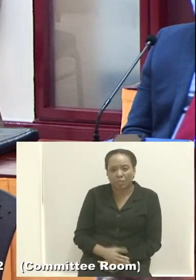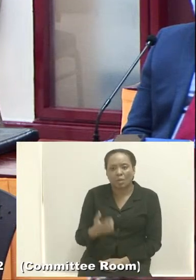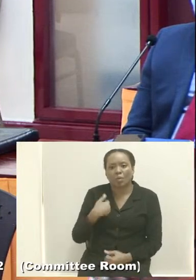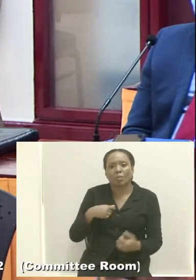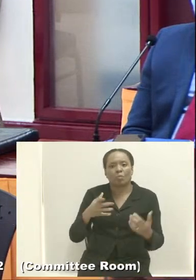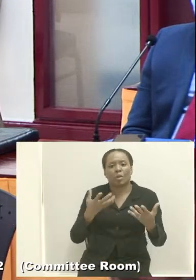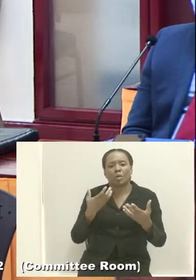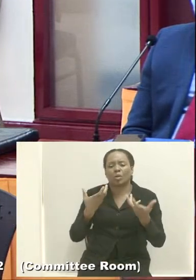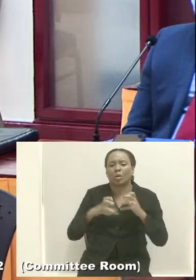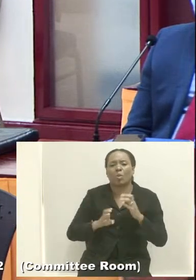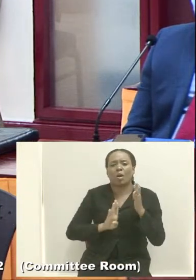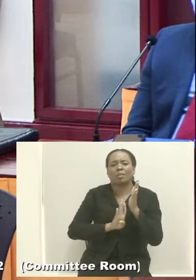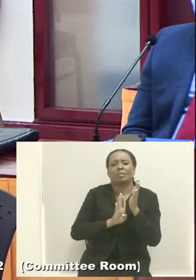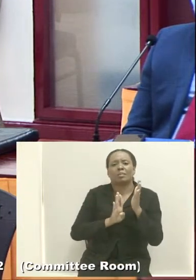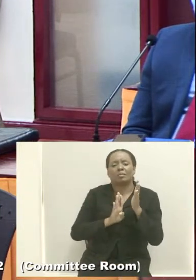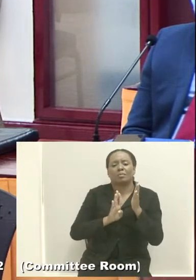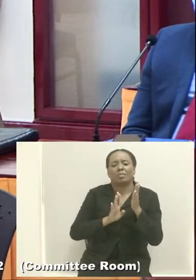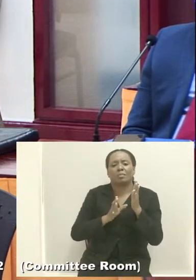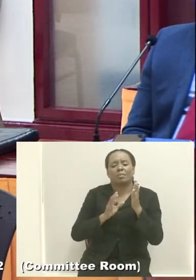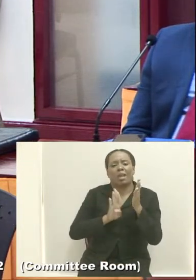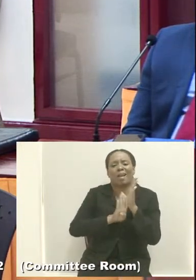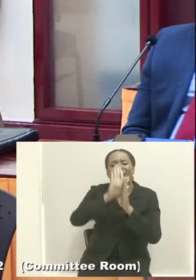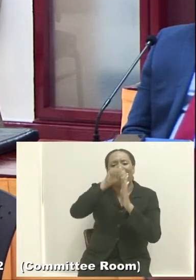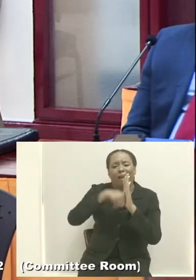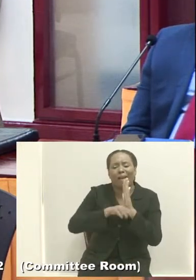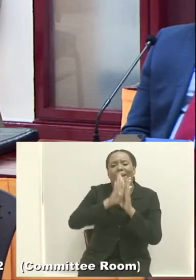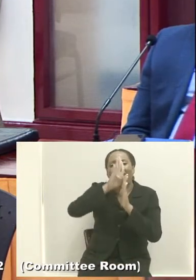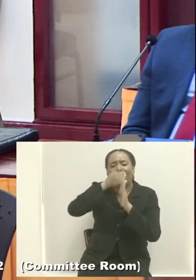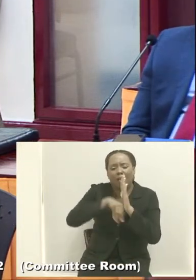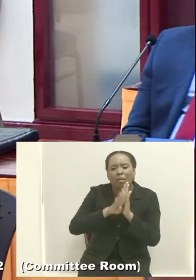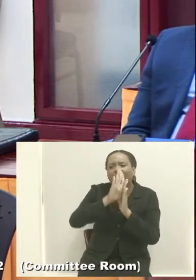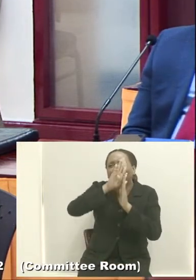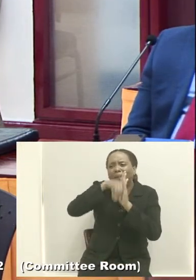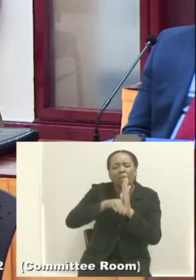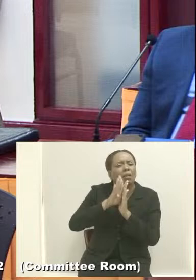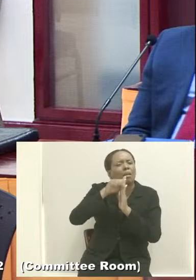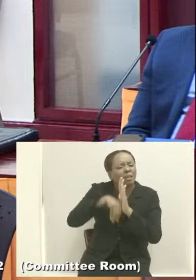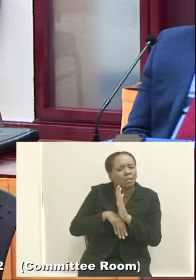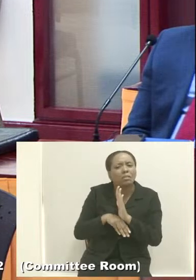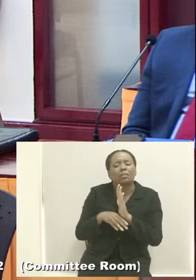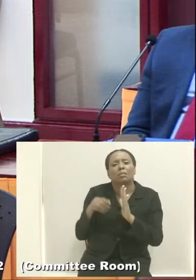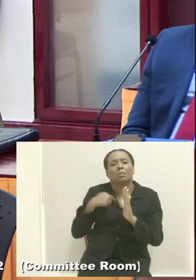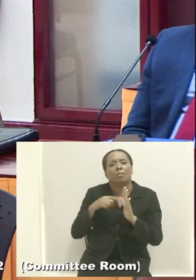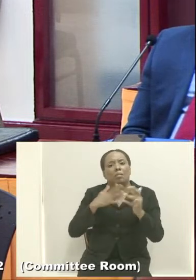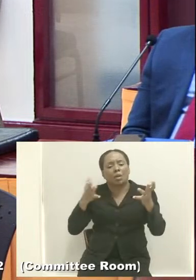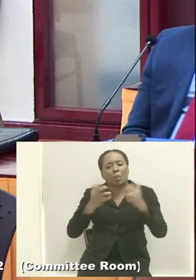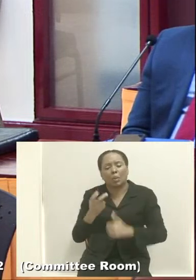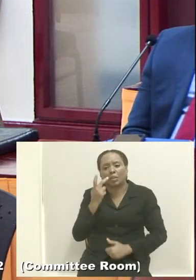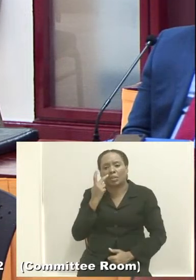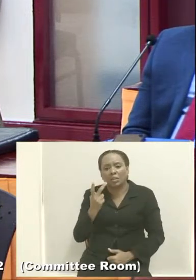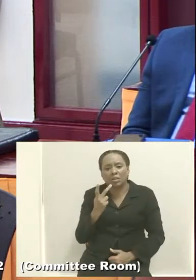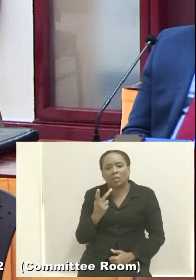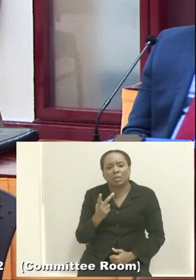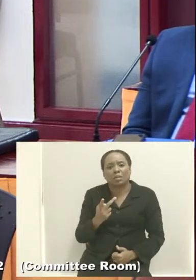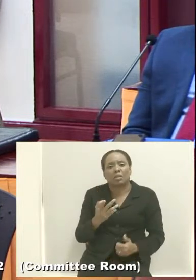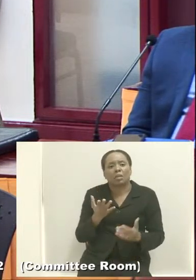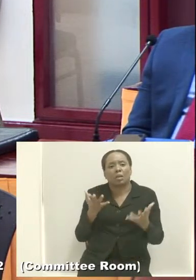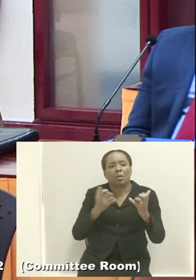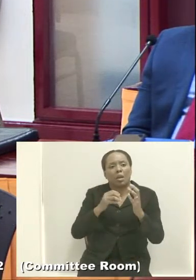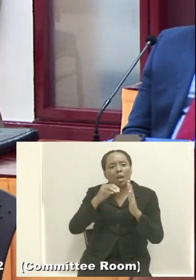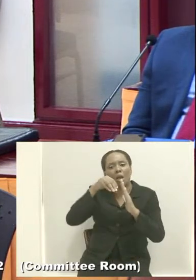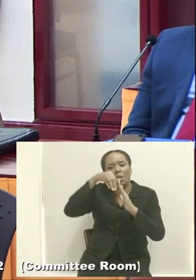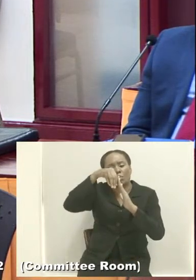and we have the potential to, I dare say, bring it as far down as 40%, but it means that we have to be